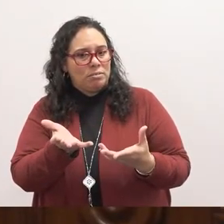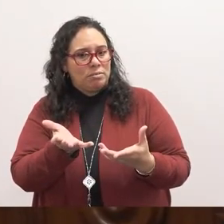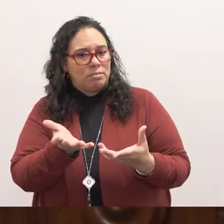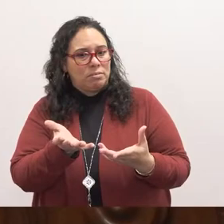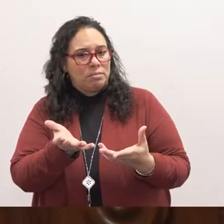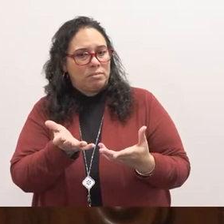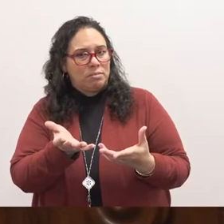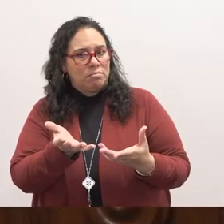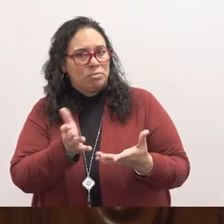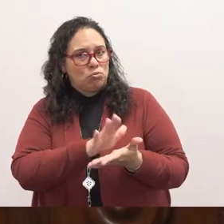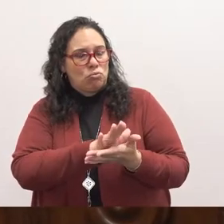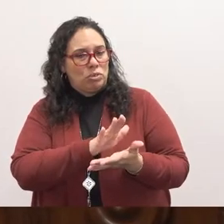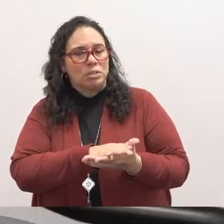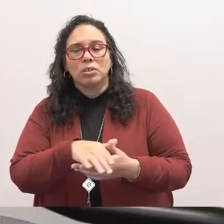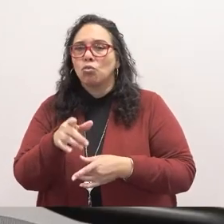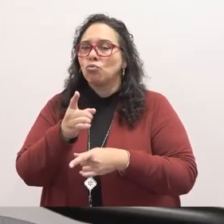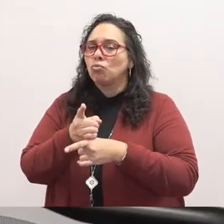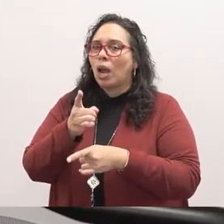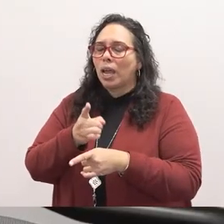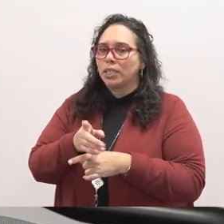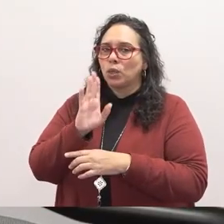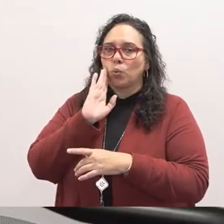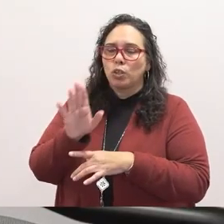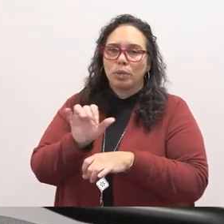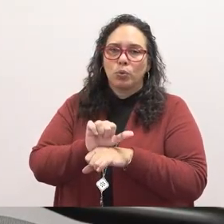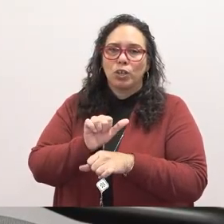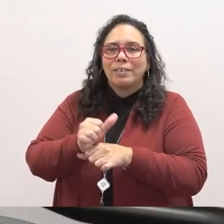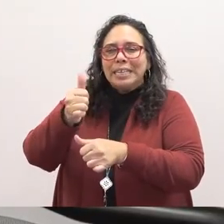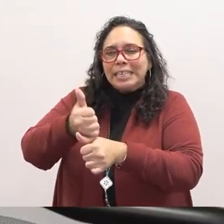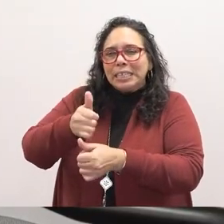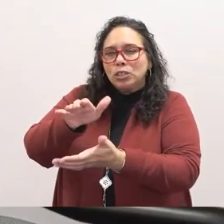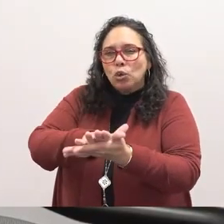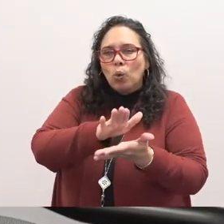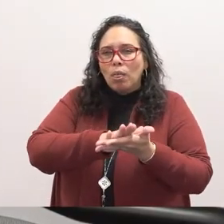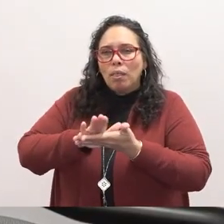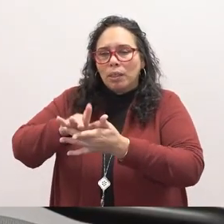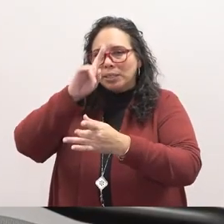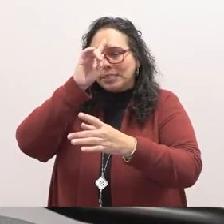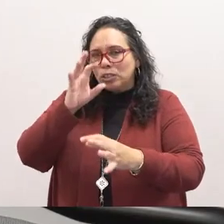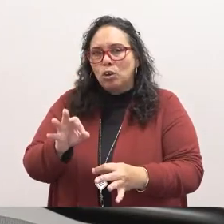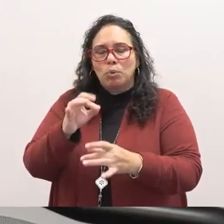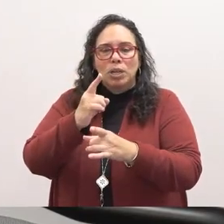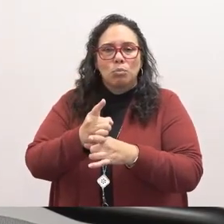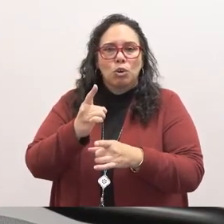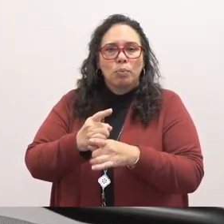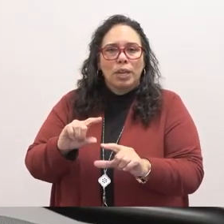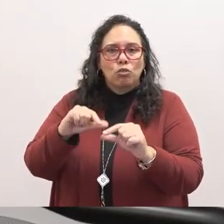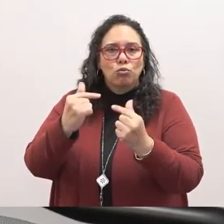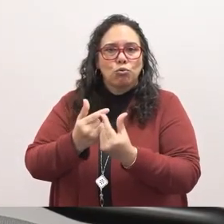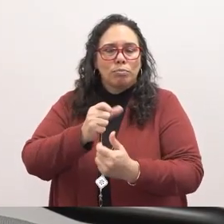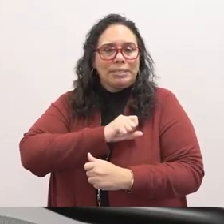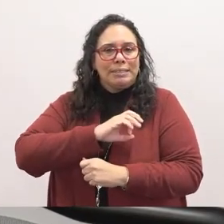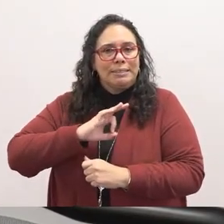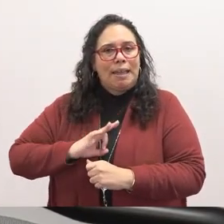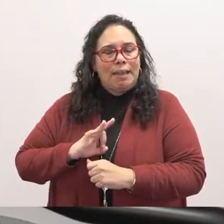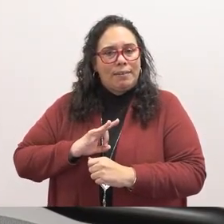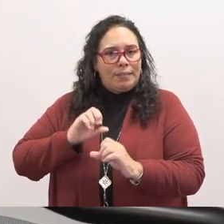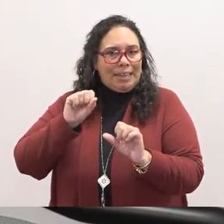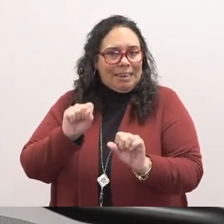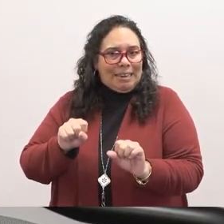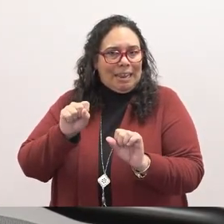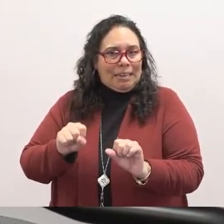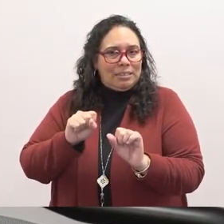campuses. That's correct. And so in the coming weeks, we'll be working with each school site to determine an appropriate group of staff that could be present and